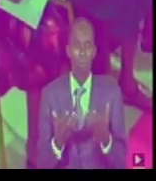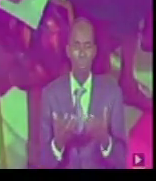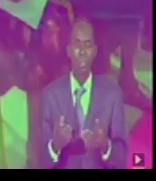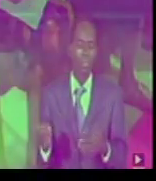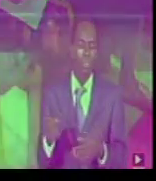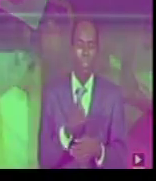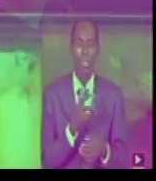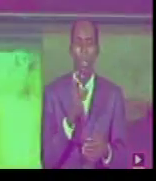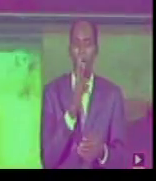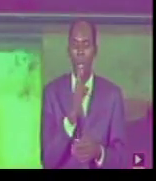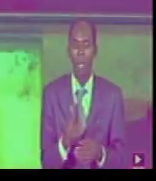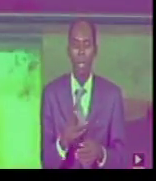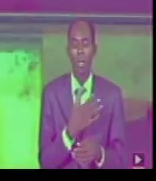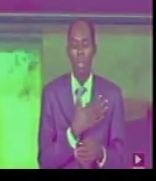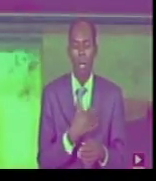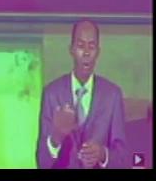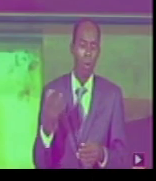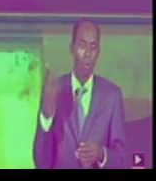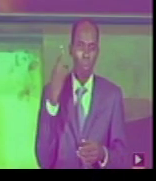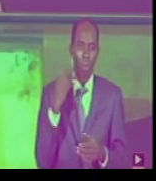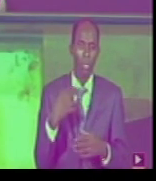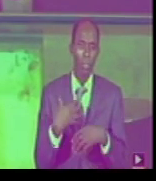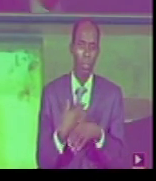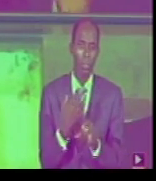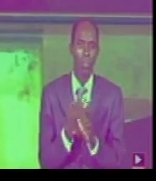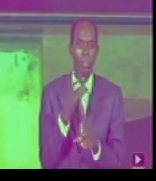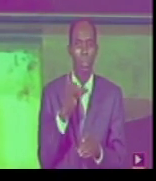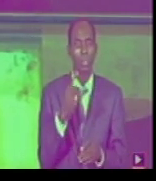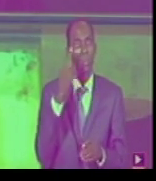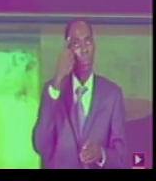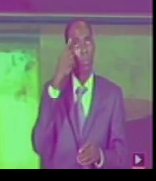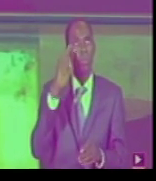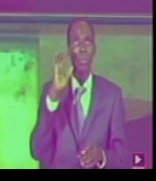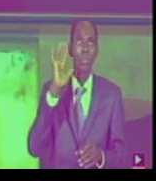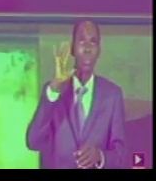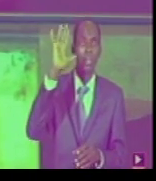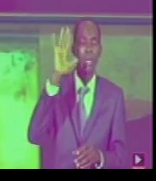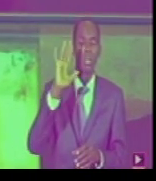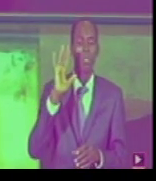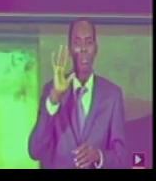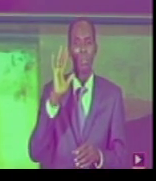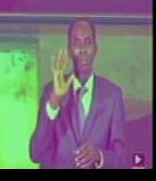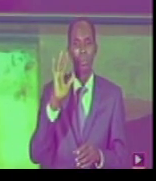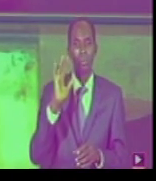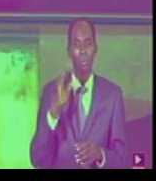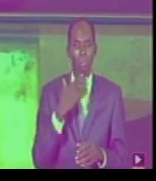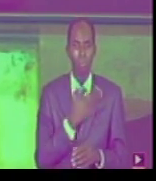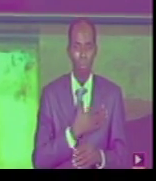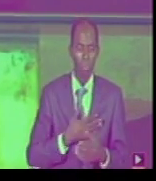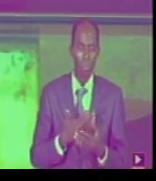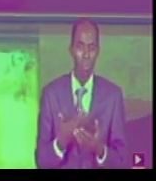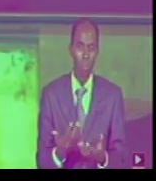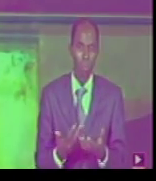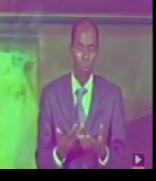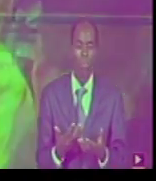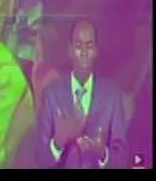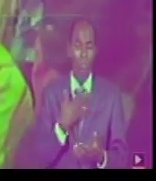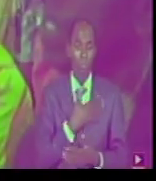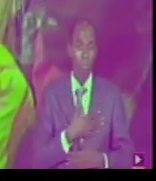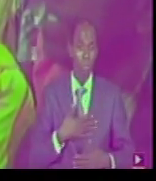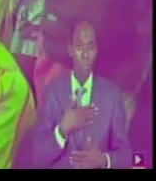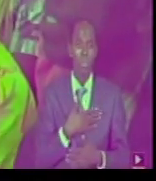and were created. For thy pleasure they are and